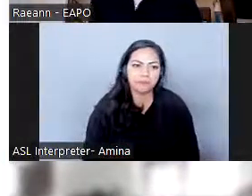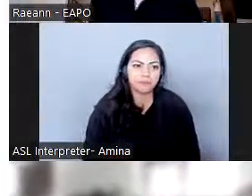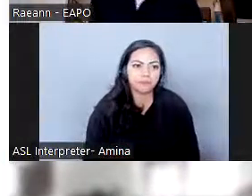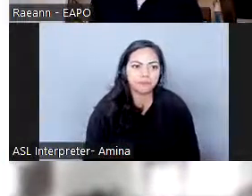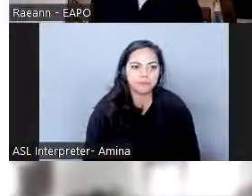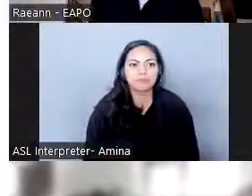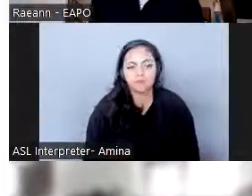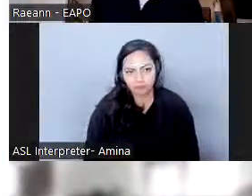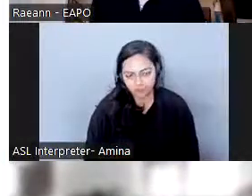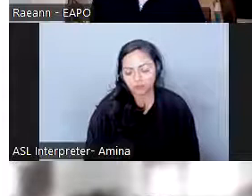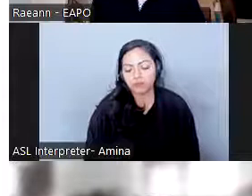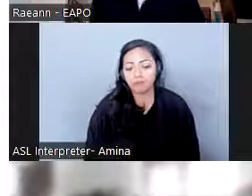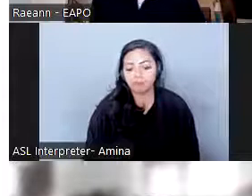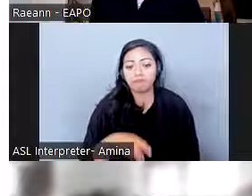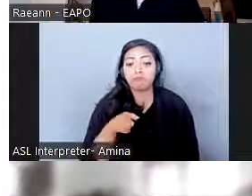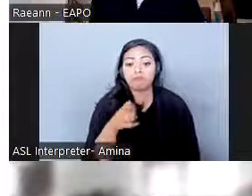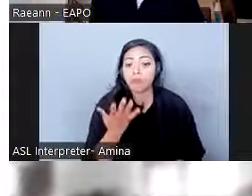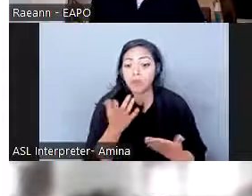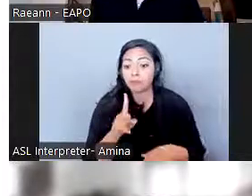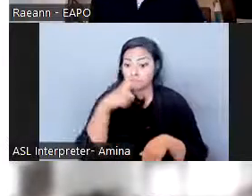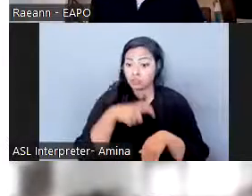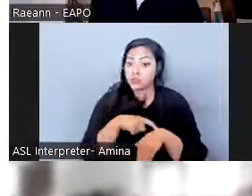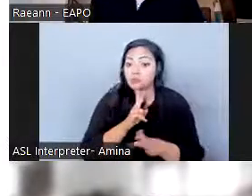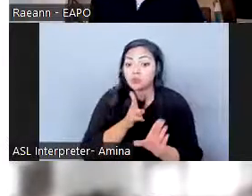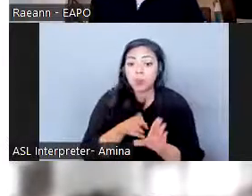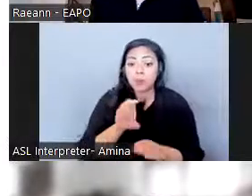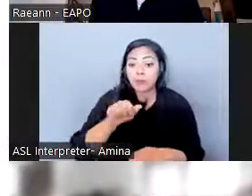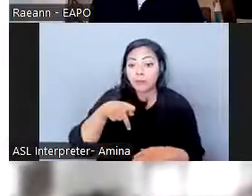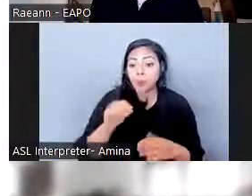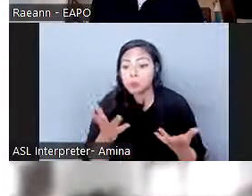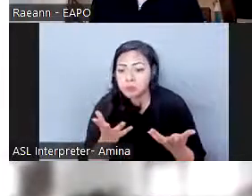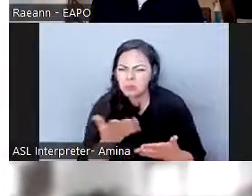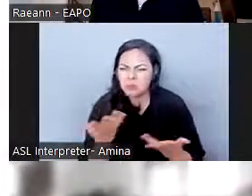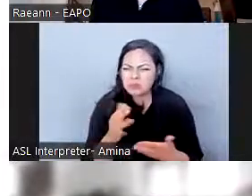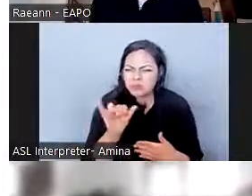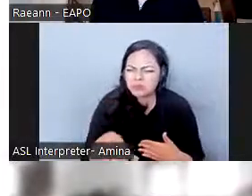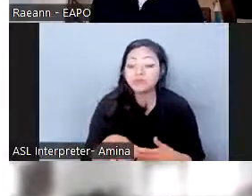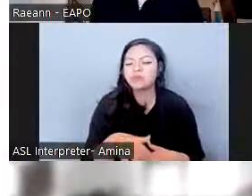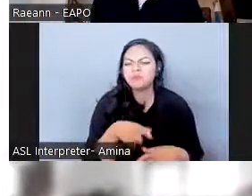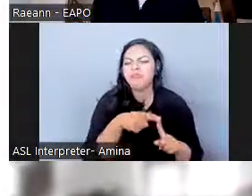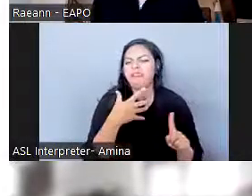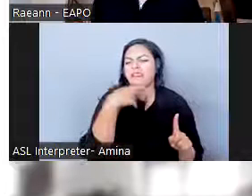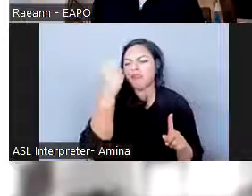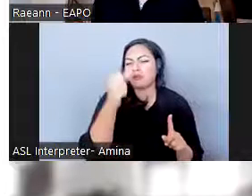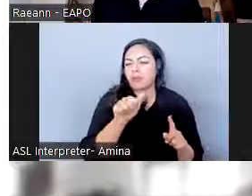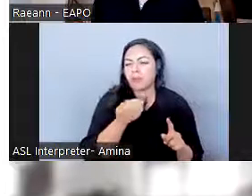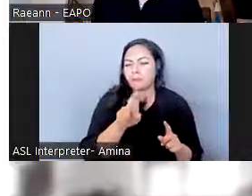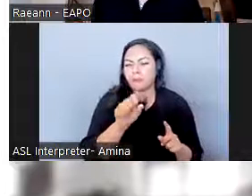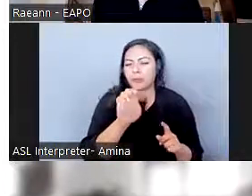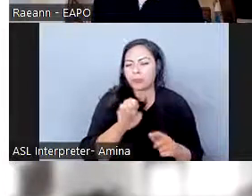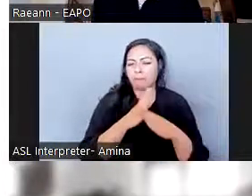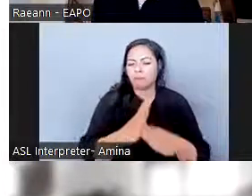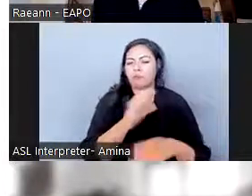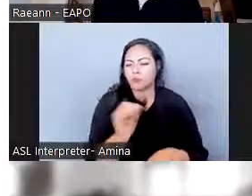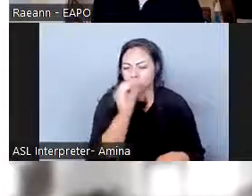For those who are joining us for the first time, Elder Abuse Prevention Ontario is a nonprofit organization,